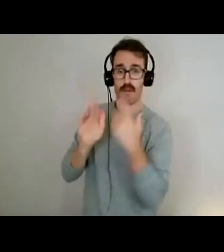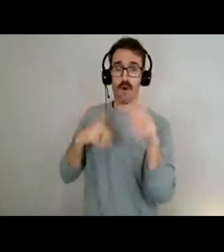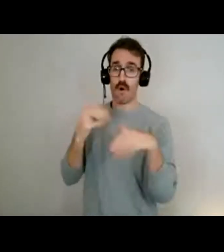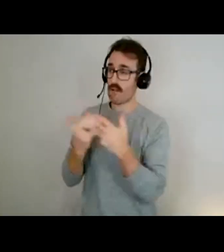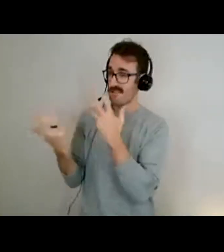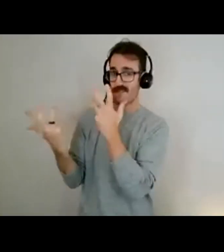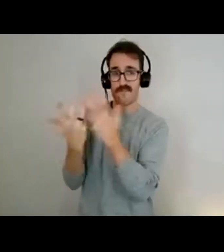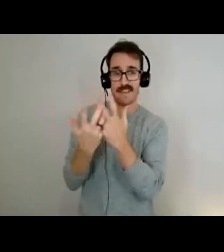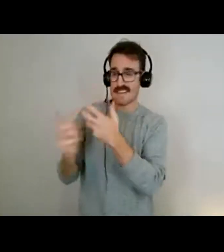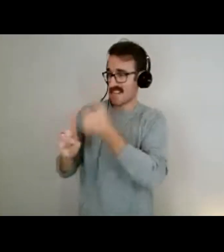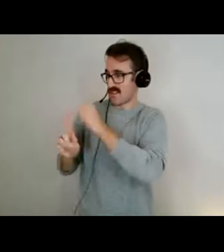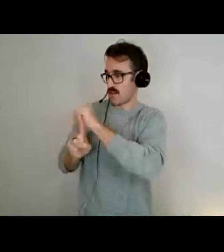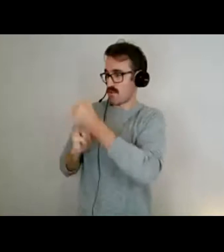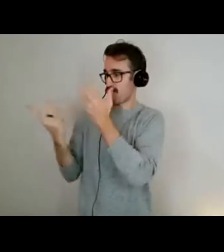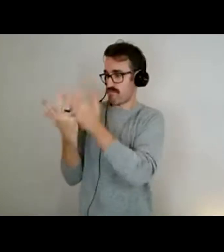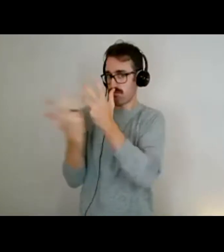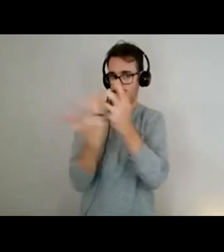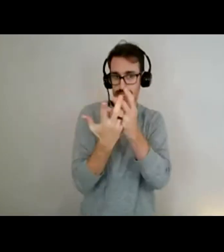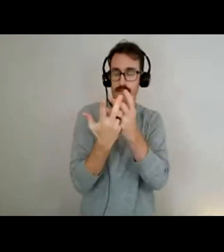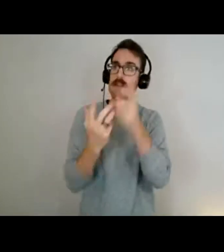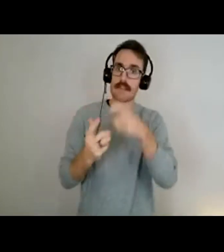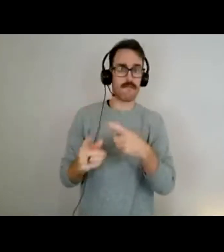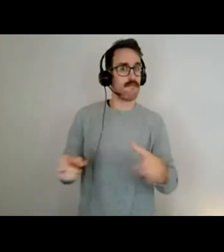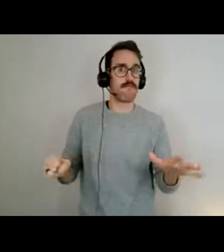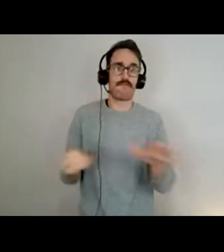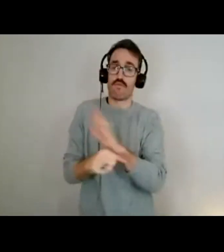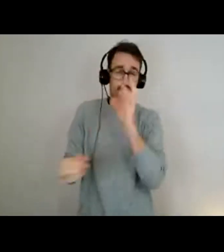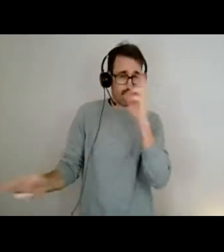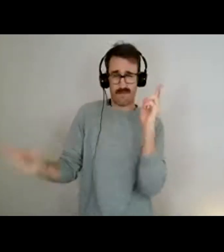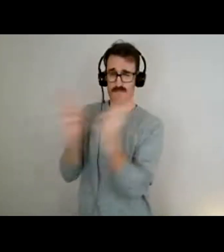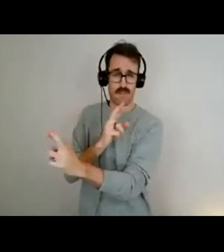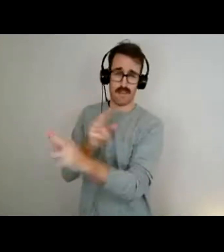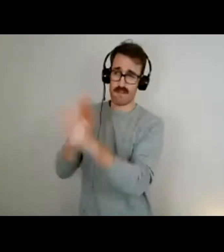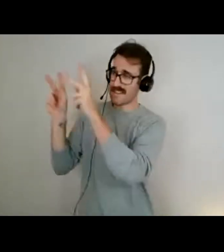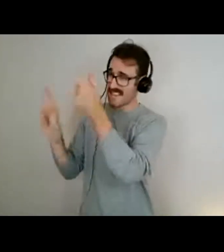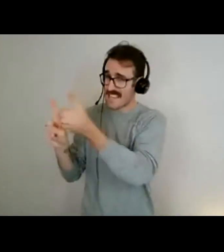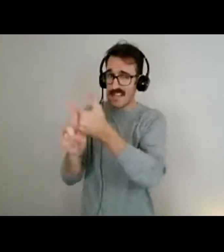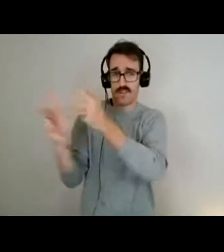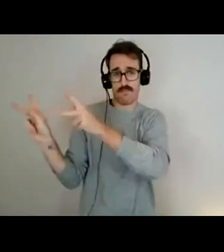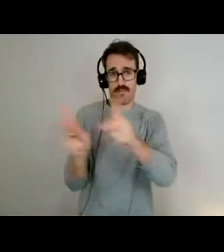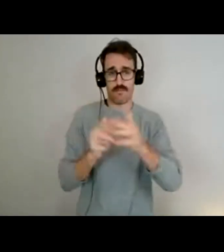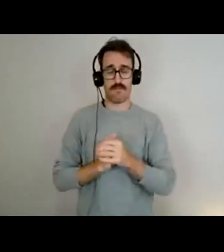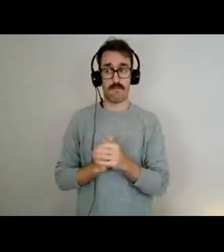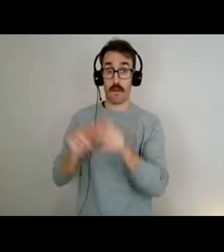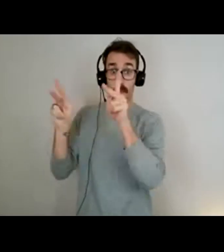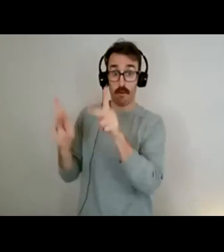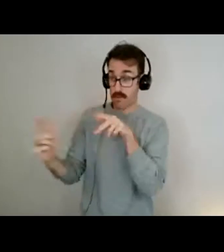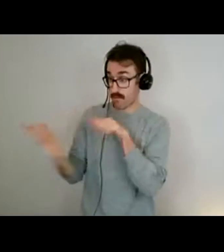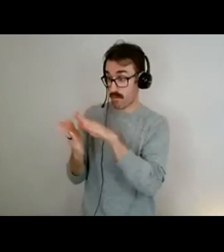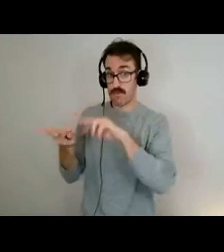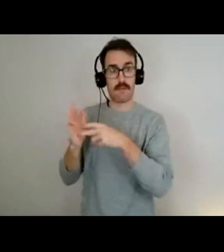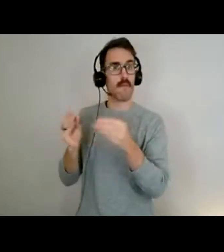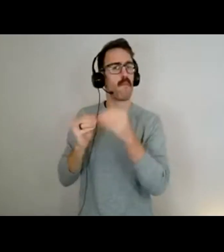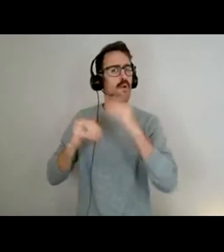system and a deep and committed respect for all persons. A systems approach looks to more than one solution